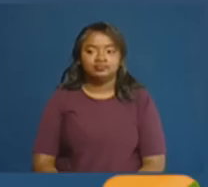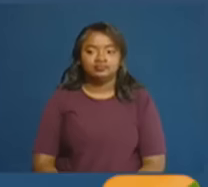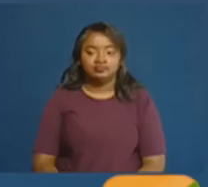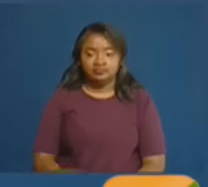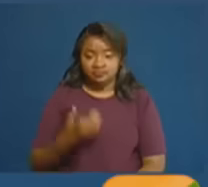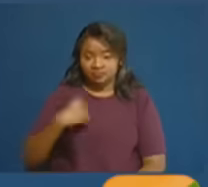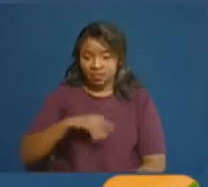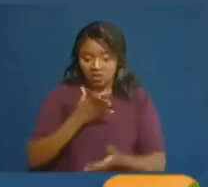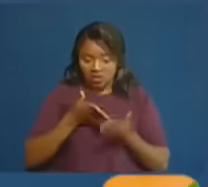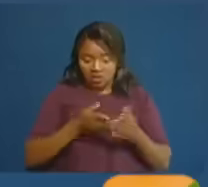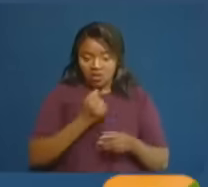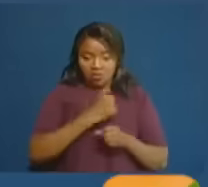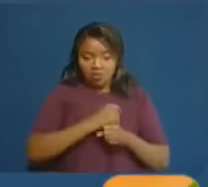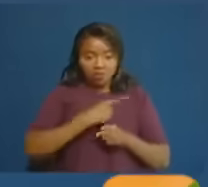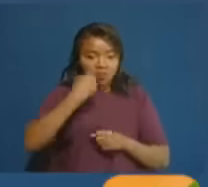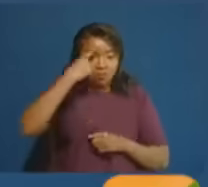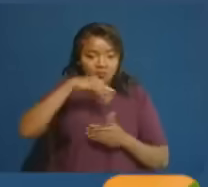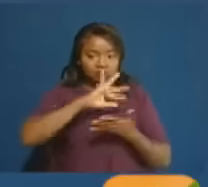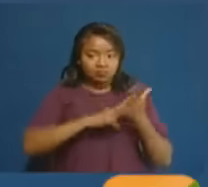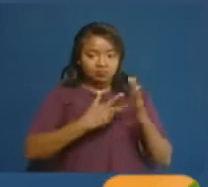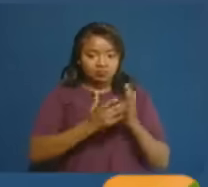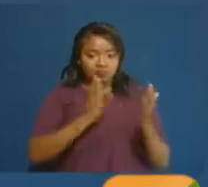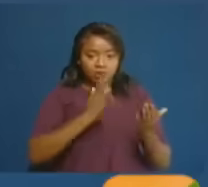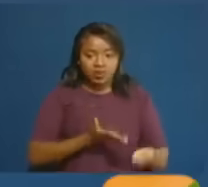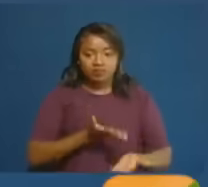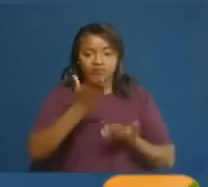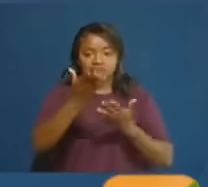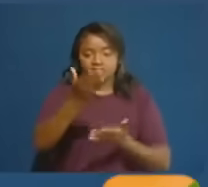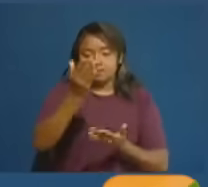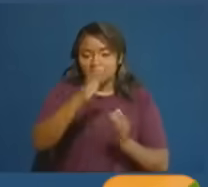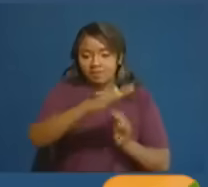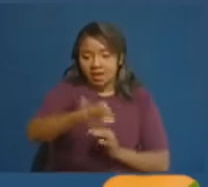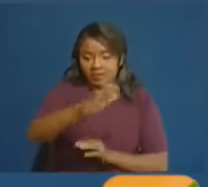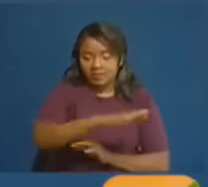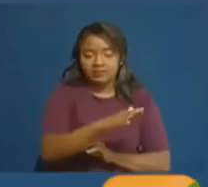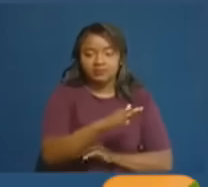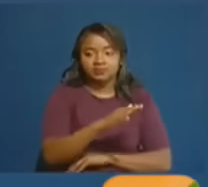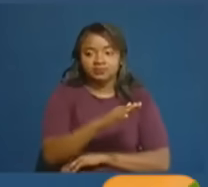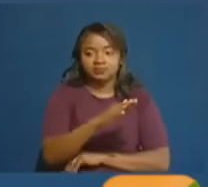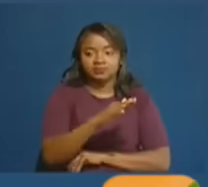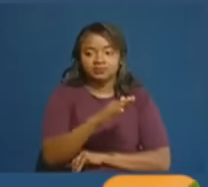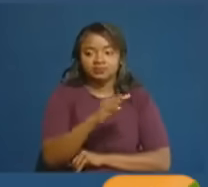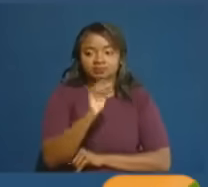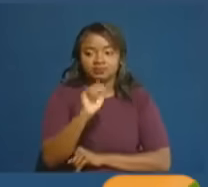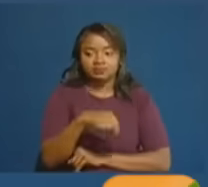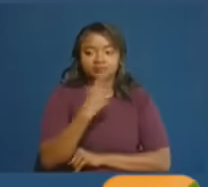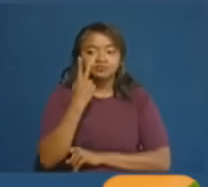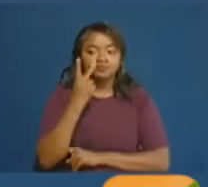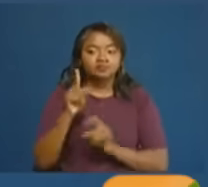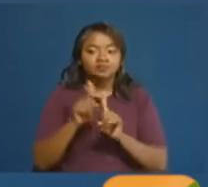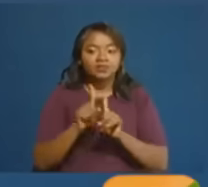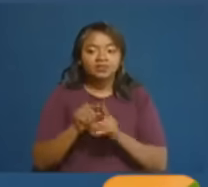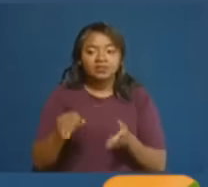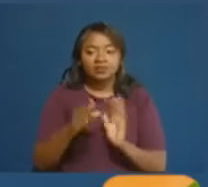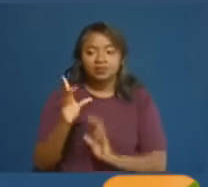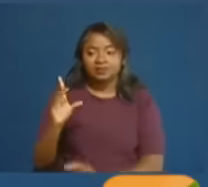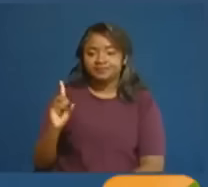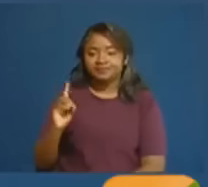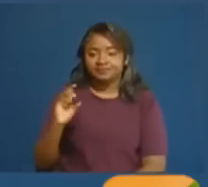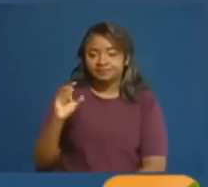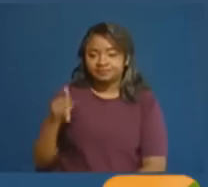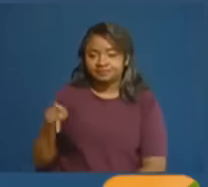introducing in Parliament to provide a framework. The same way, for example, the Director of Public Prosecutions has